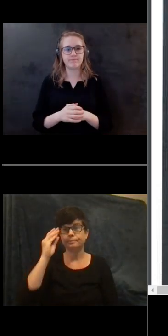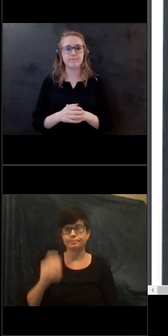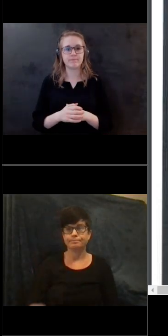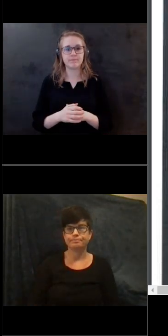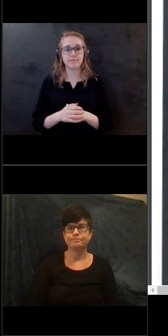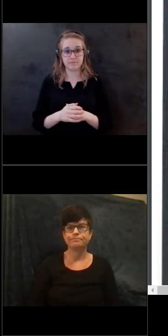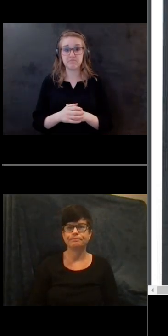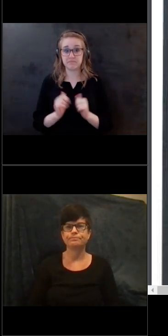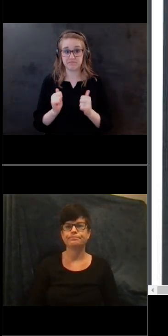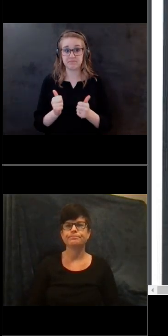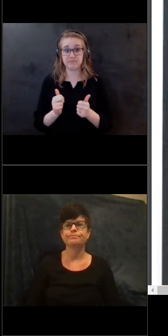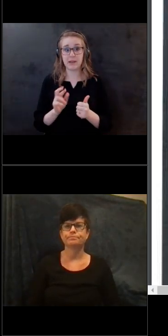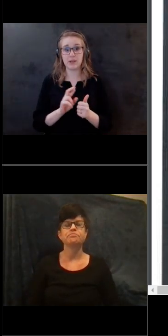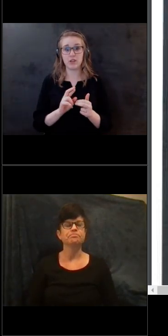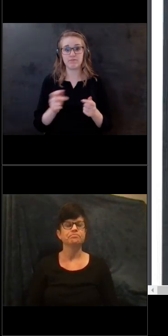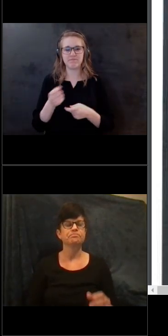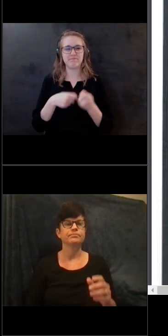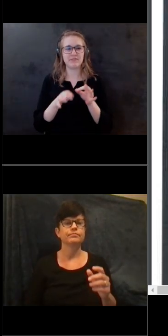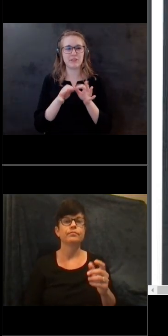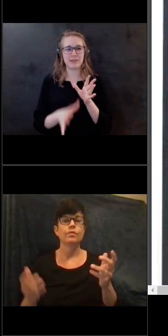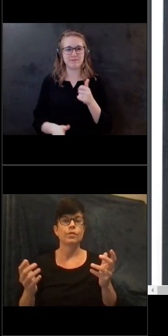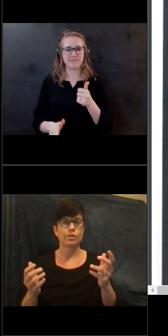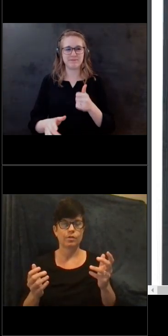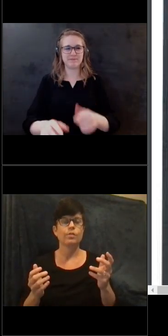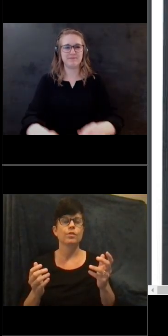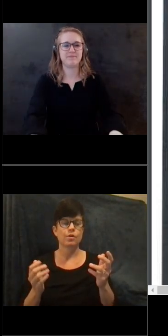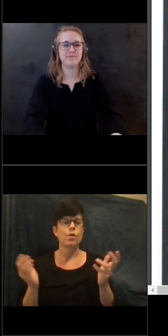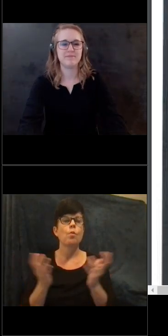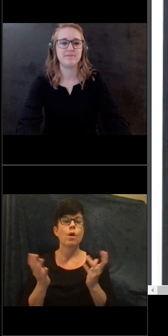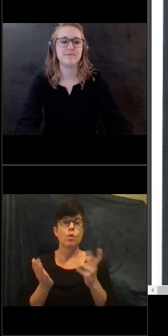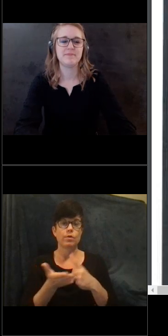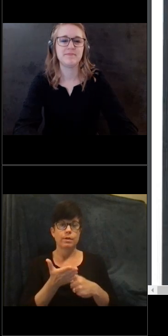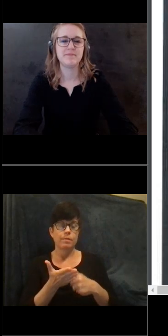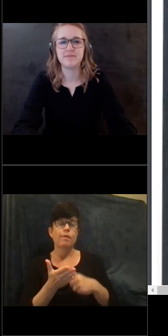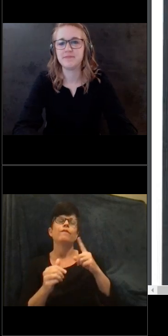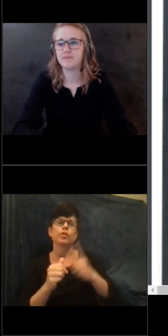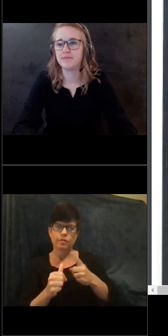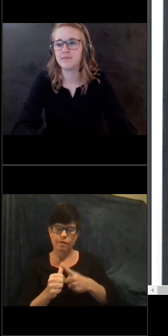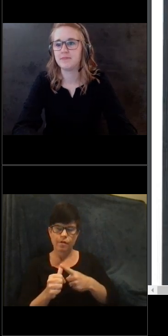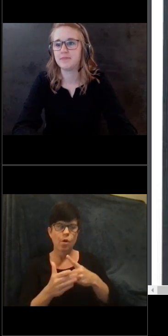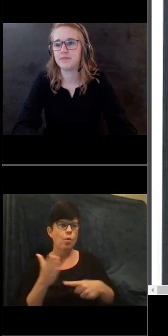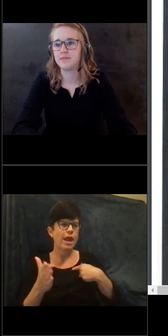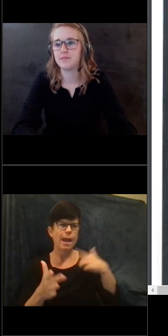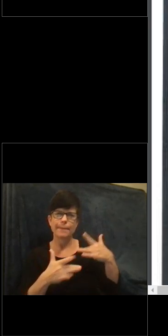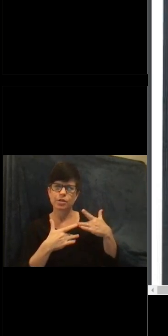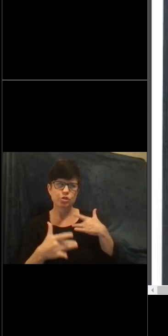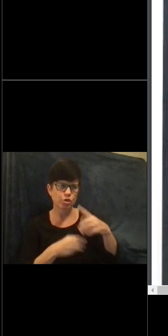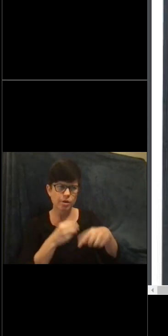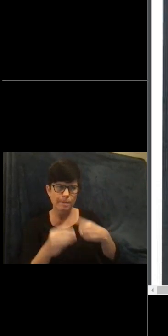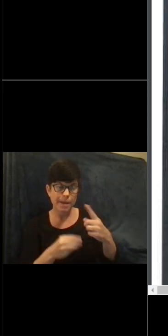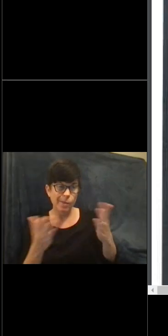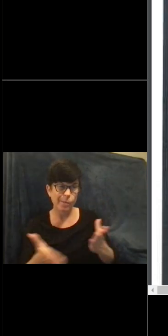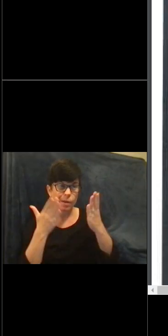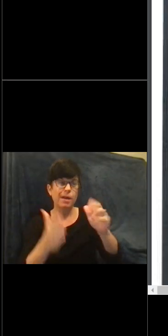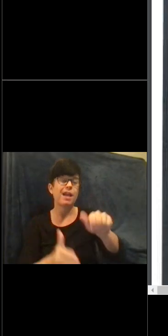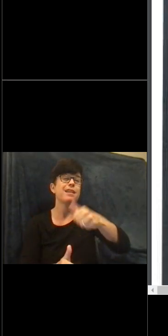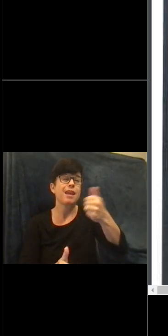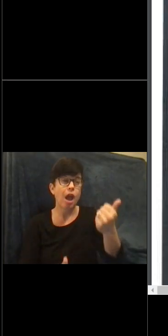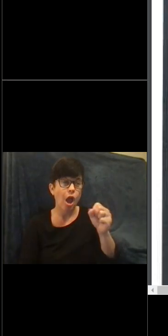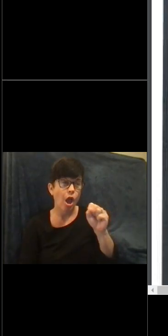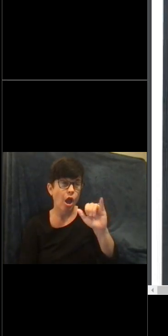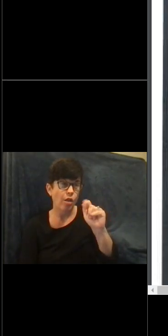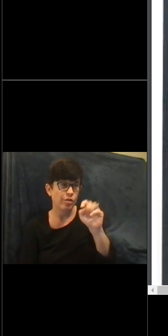I think what we're talking about, first of all, what I'm concerned about is we're bringing up another site plan. There is no other